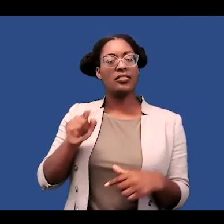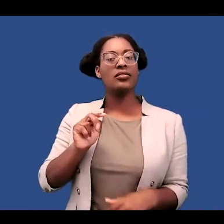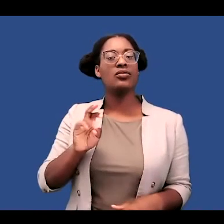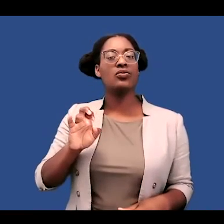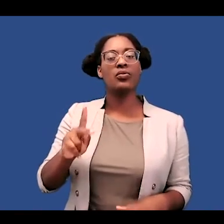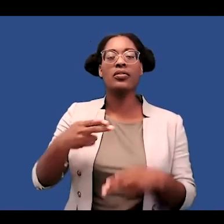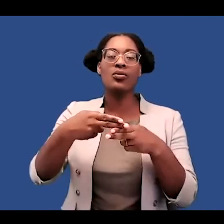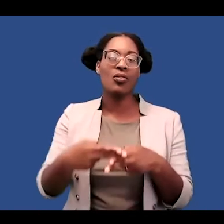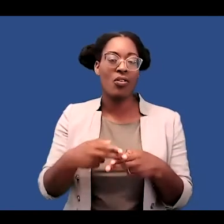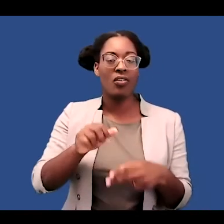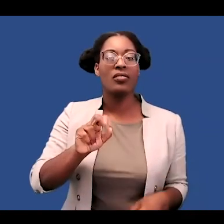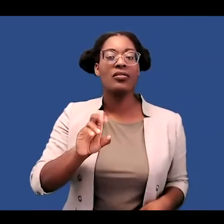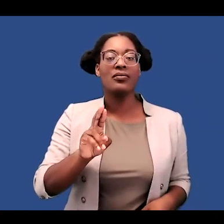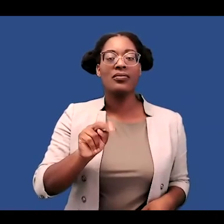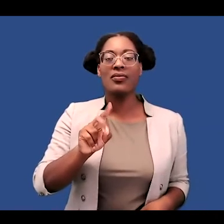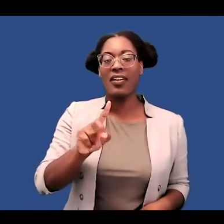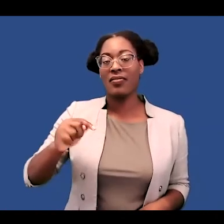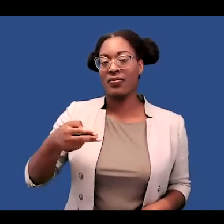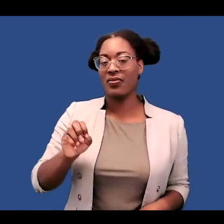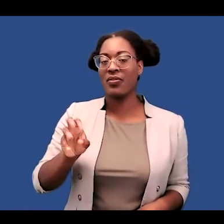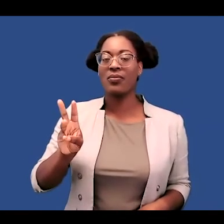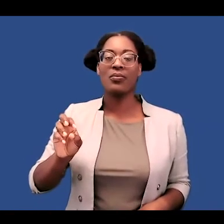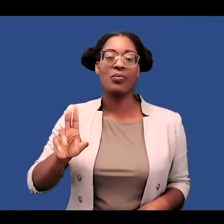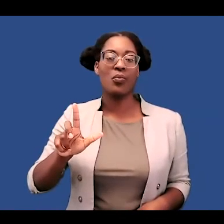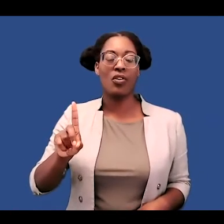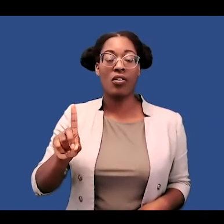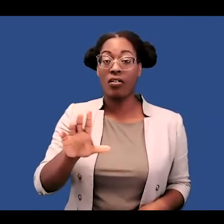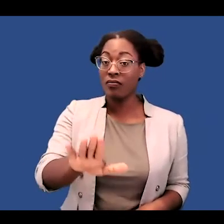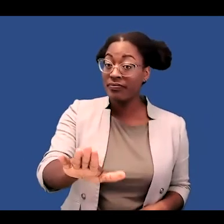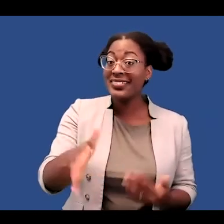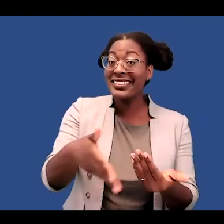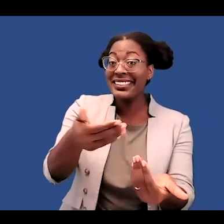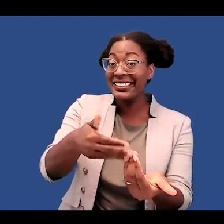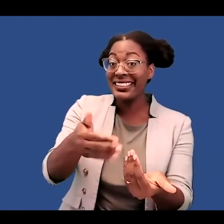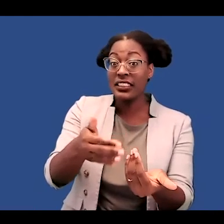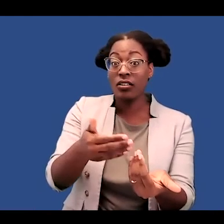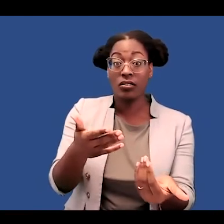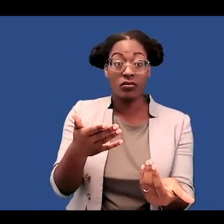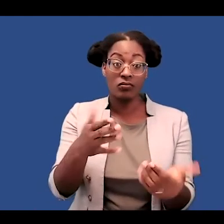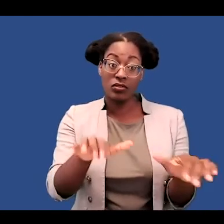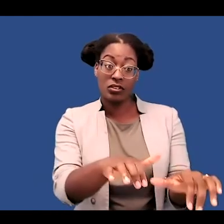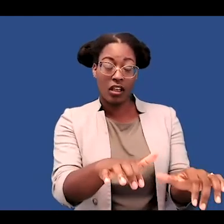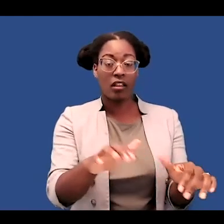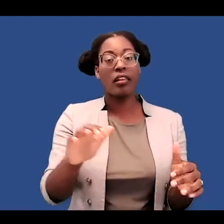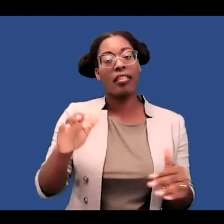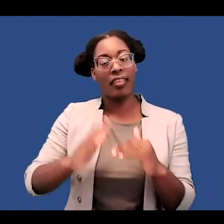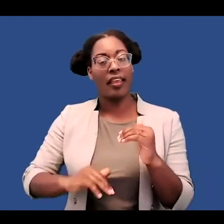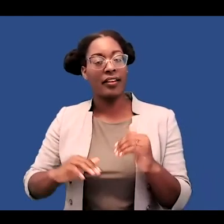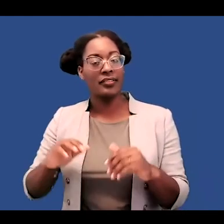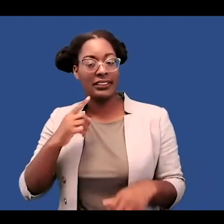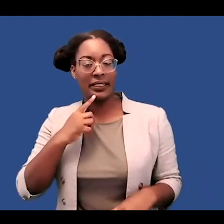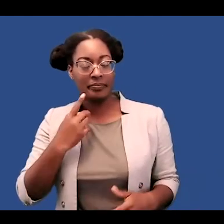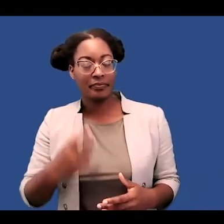this trick is very, very easier done than it is said. I want you to pay close attention to this one. Go ahead